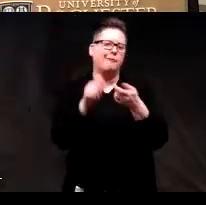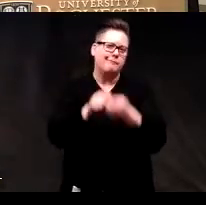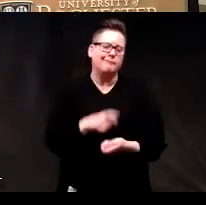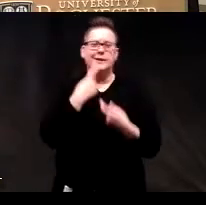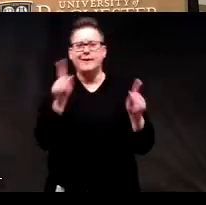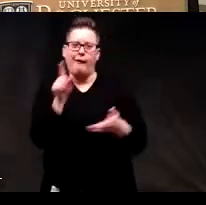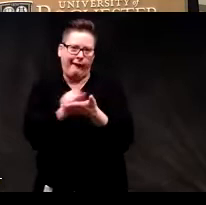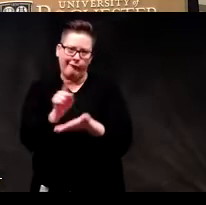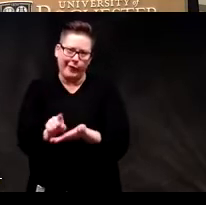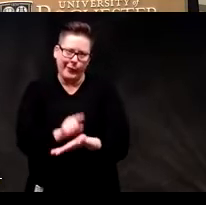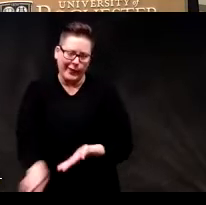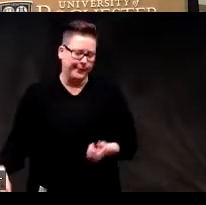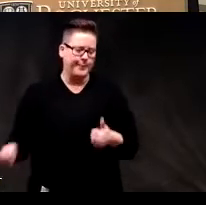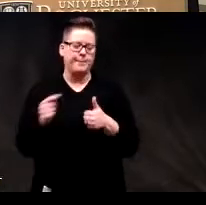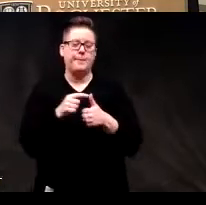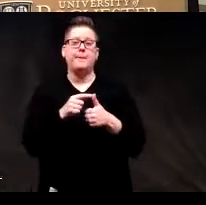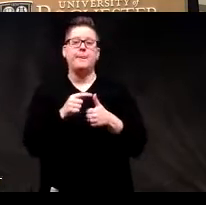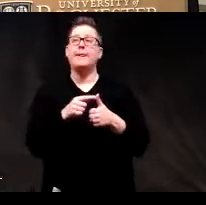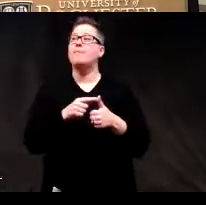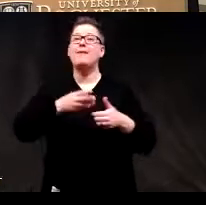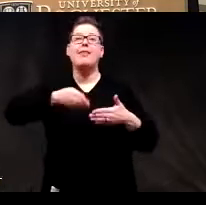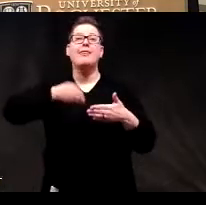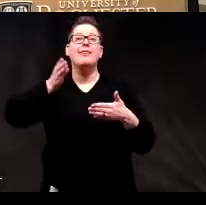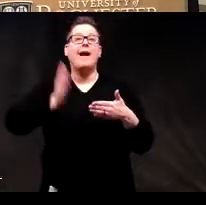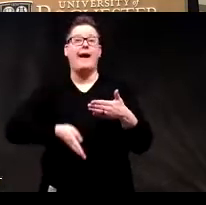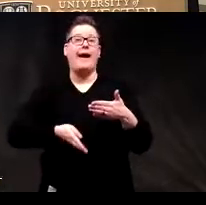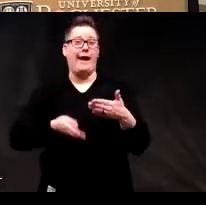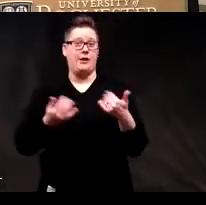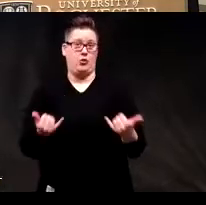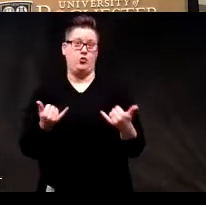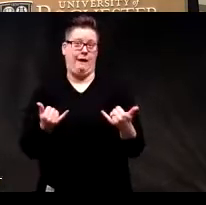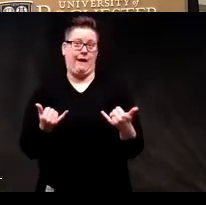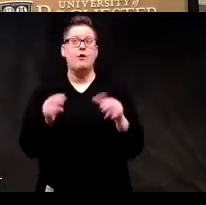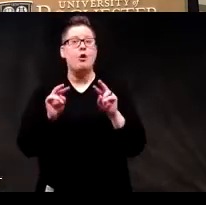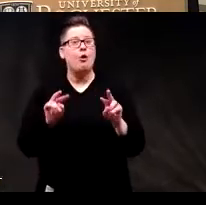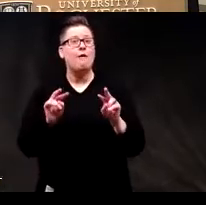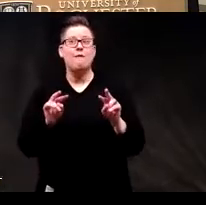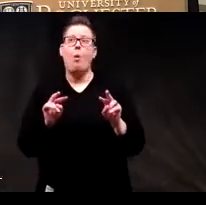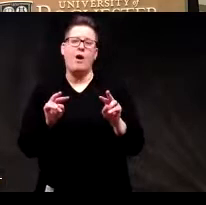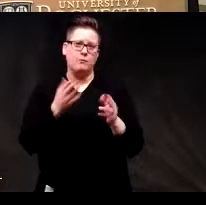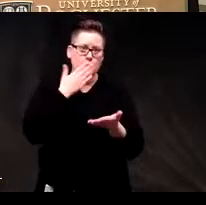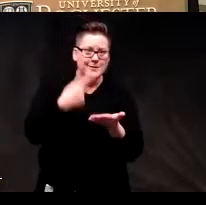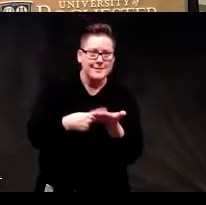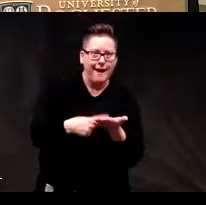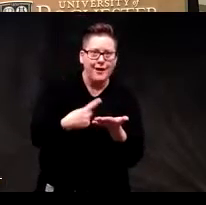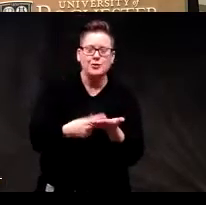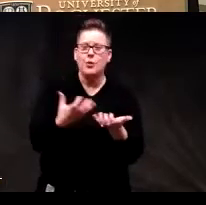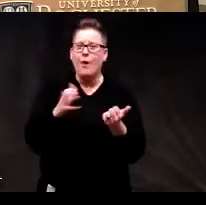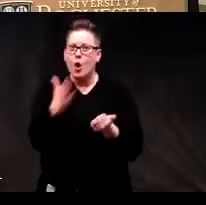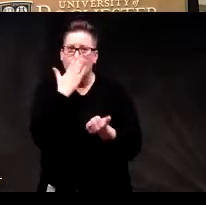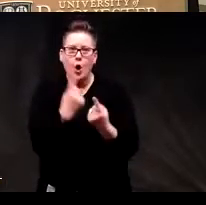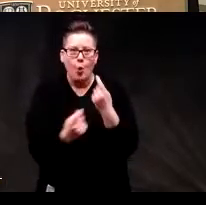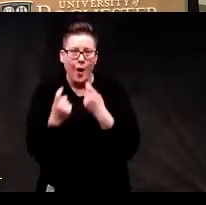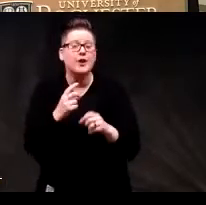items. One is that at the end, we look forward to having a good discussion and getting some good